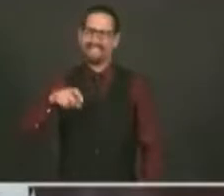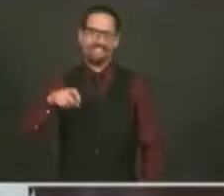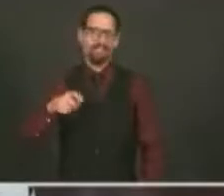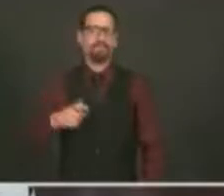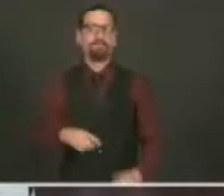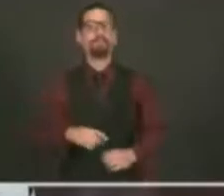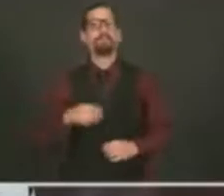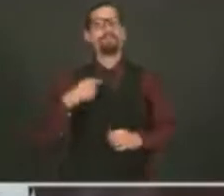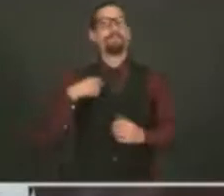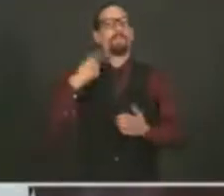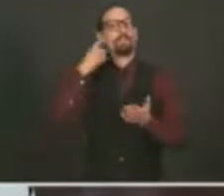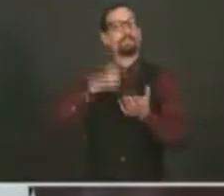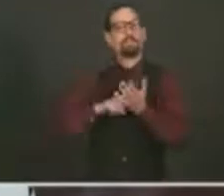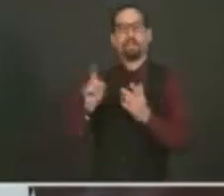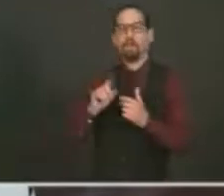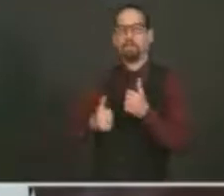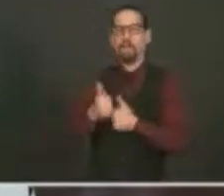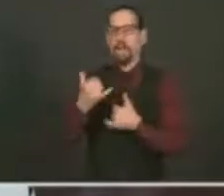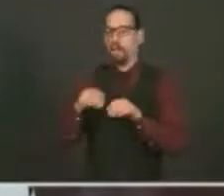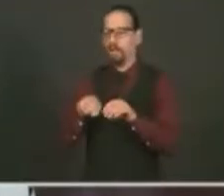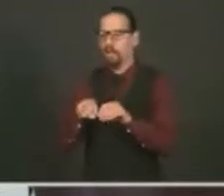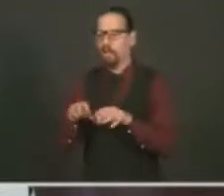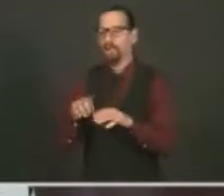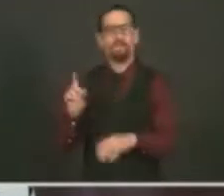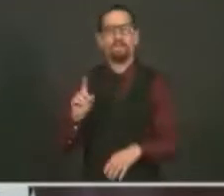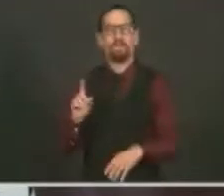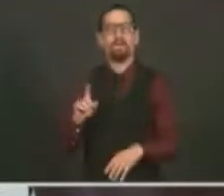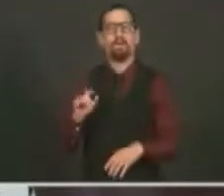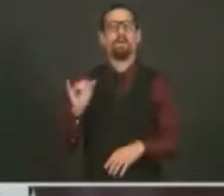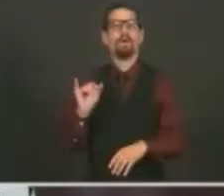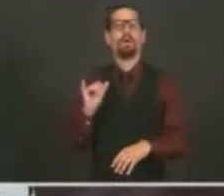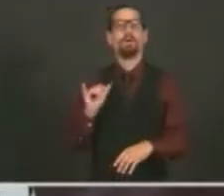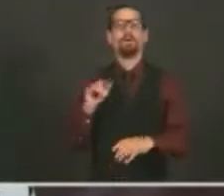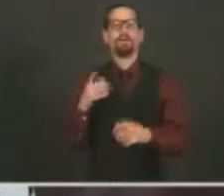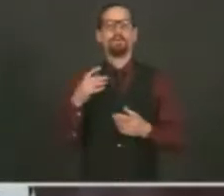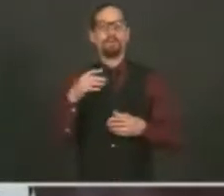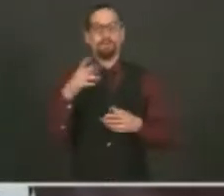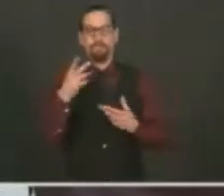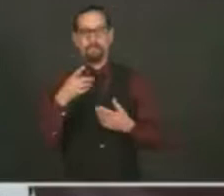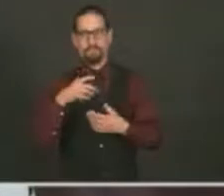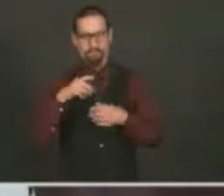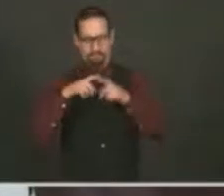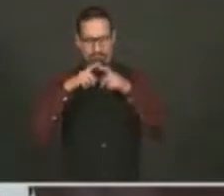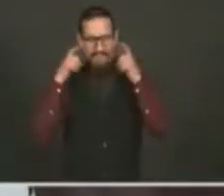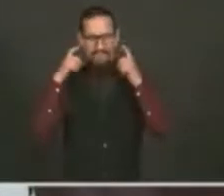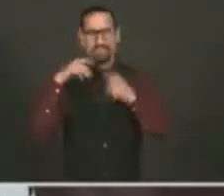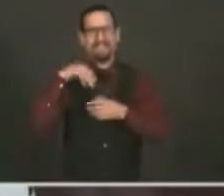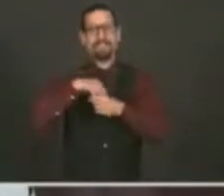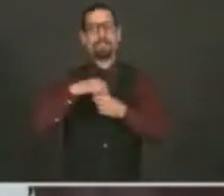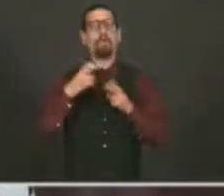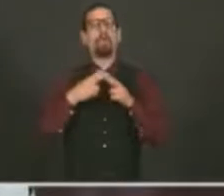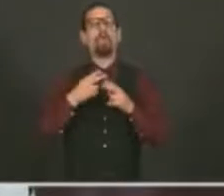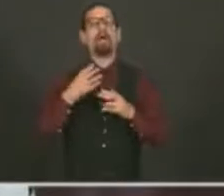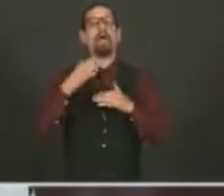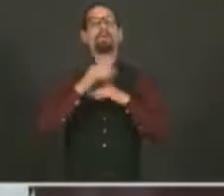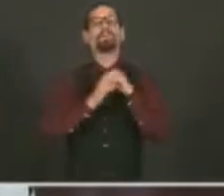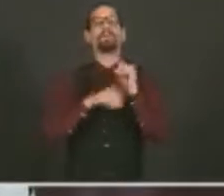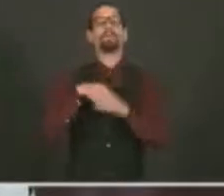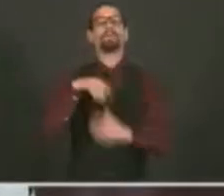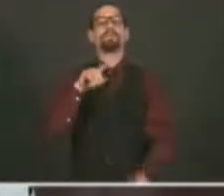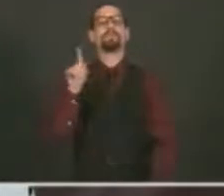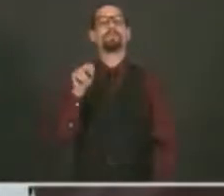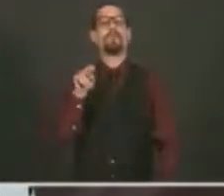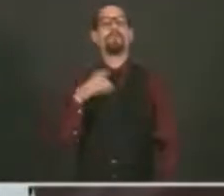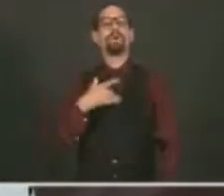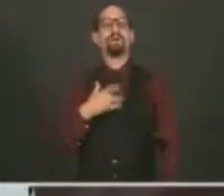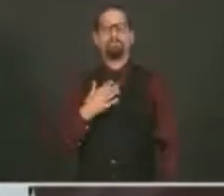now is also wearing masks in our comfort zones, in more familiar environments,